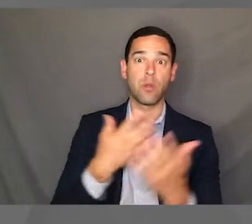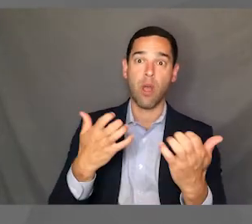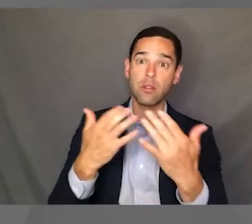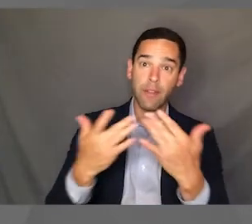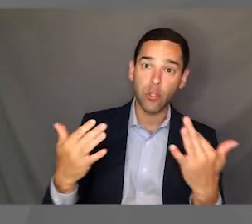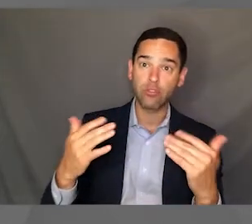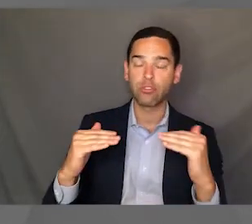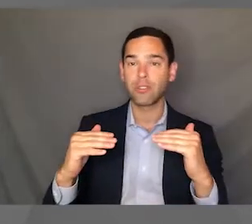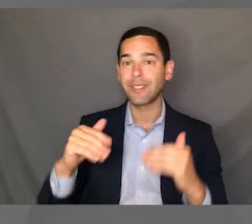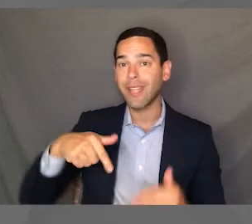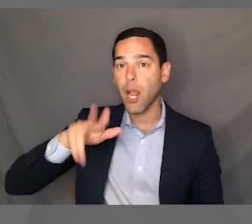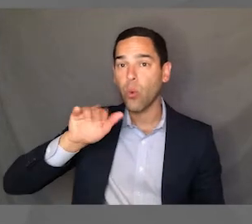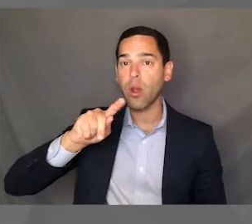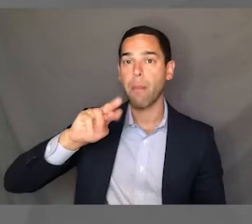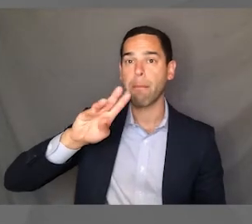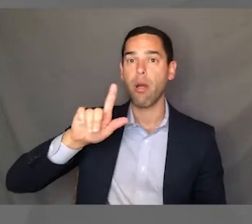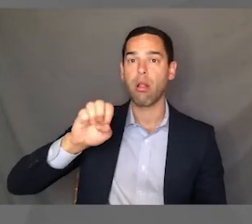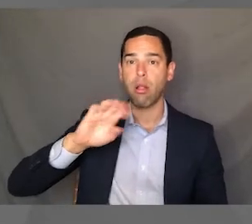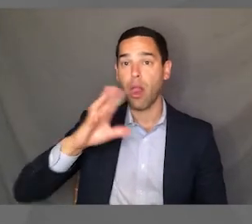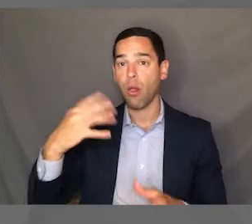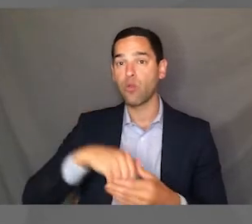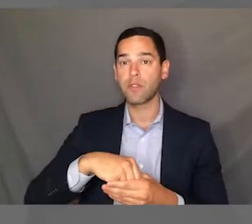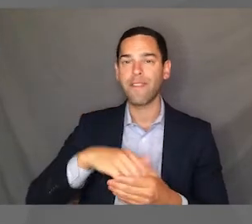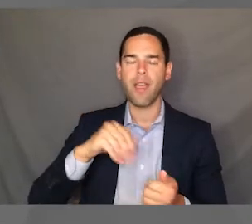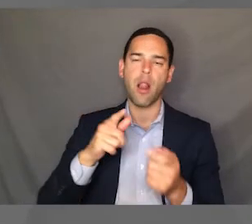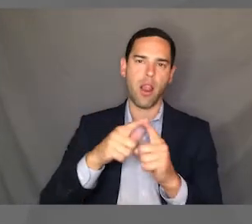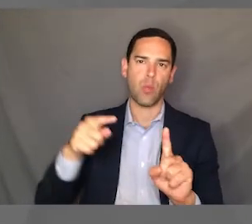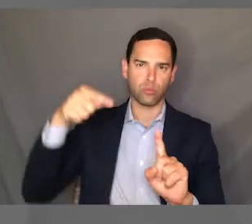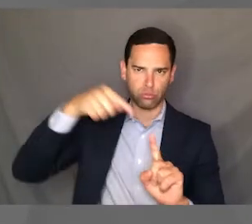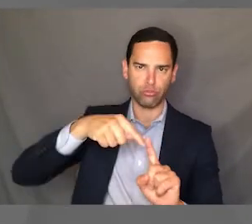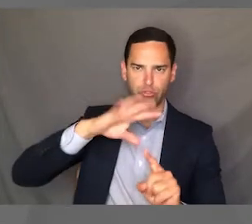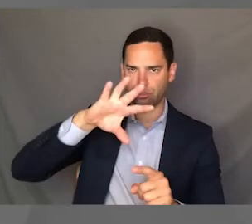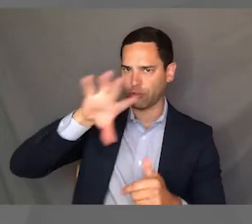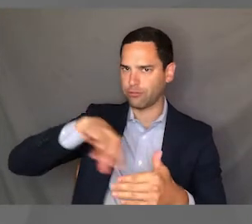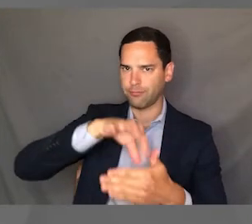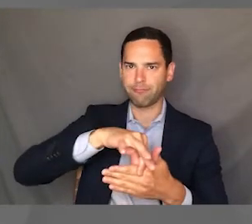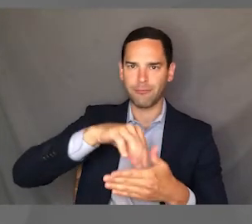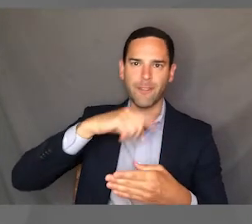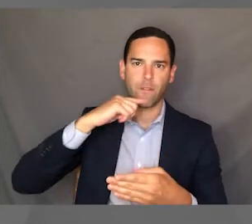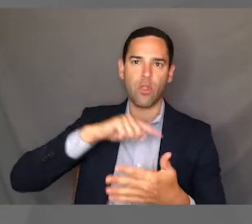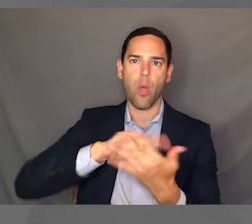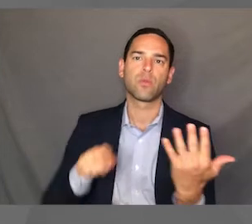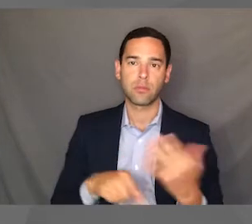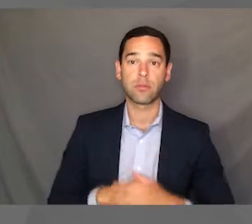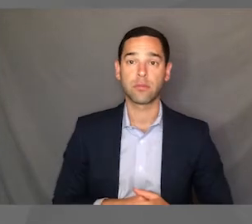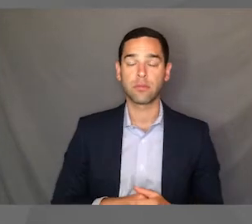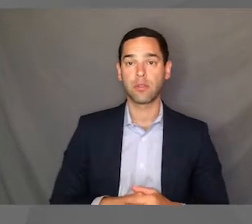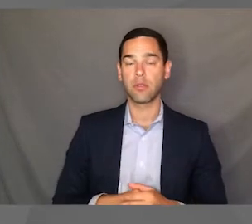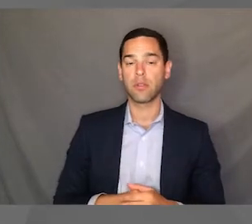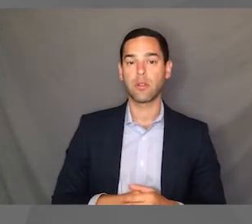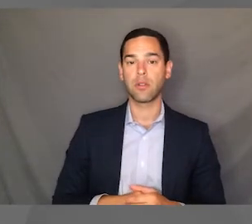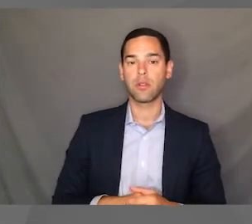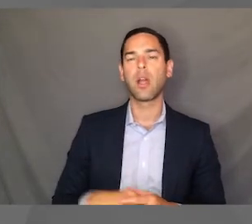equitable, we want to be inclusive. And language sits at the core of those things. However, we also need to understand that every person